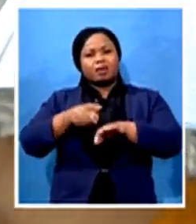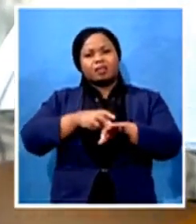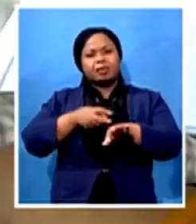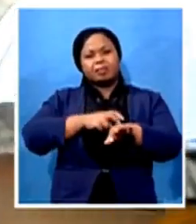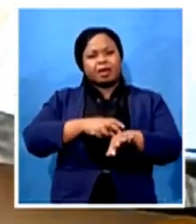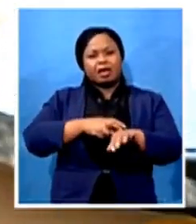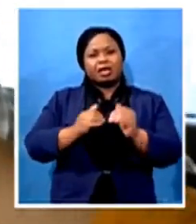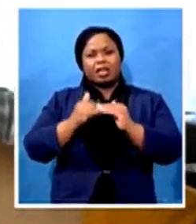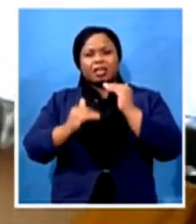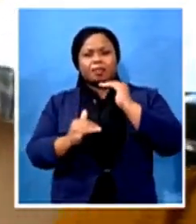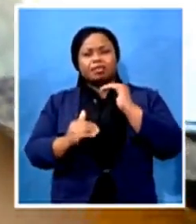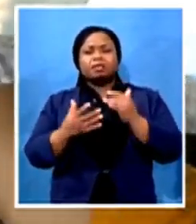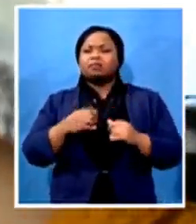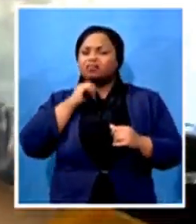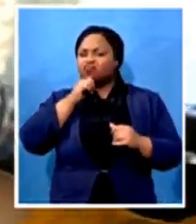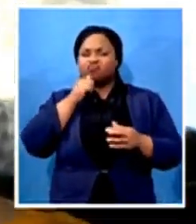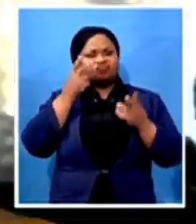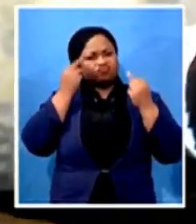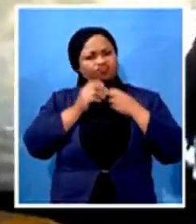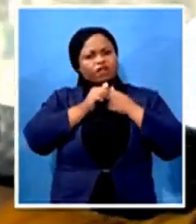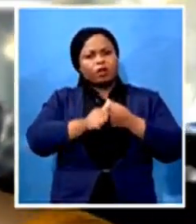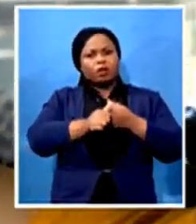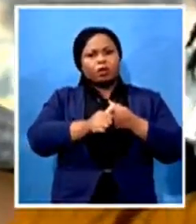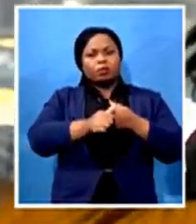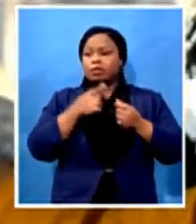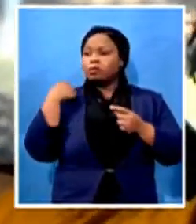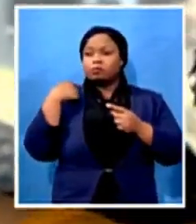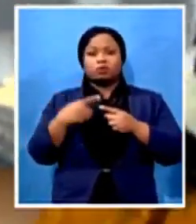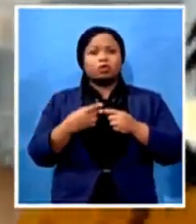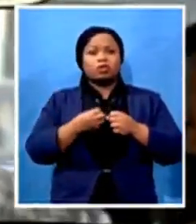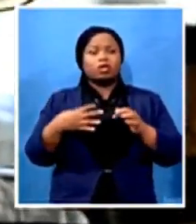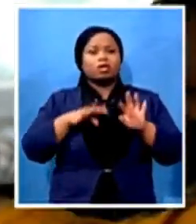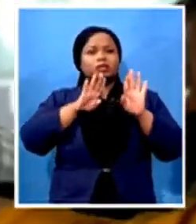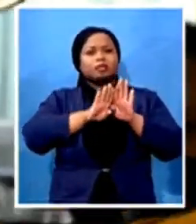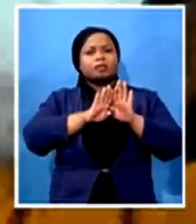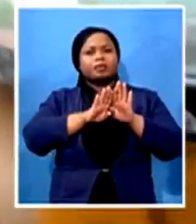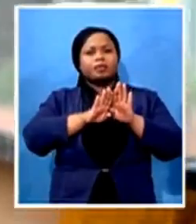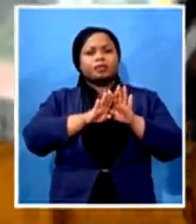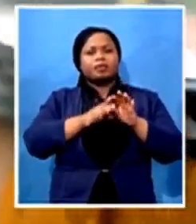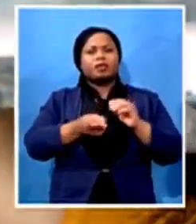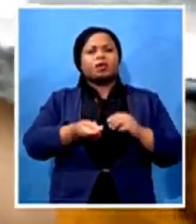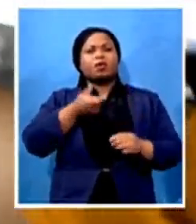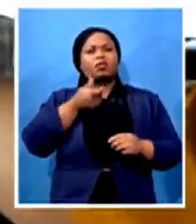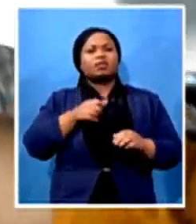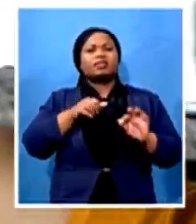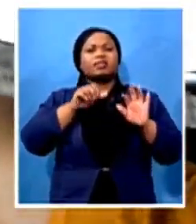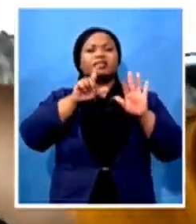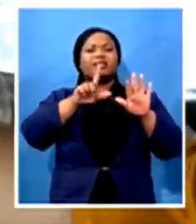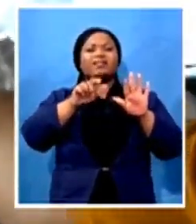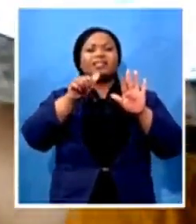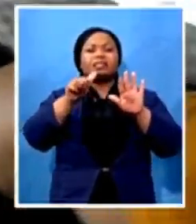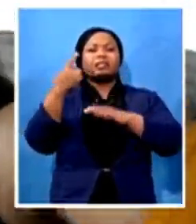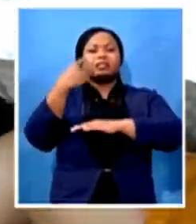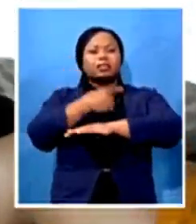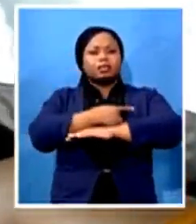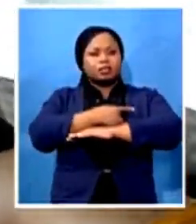ever since the lockdown kicked in, now it's almost 76 days. The pronouncement was made, I think it's 30